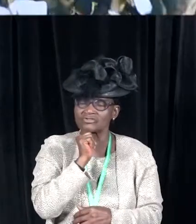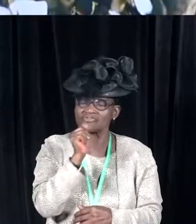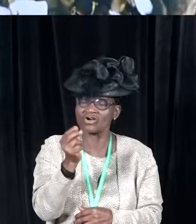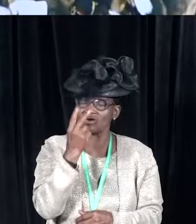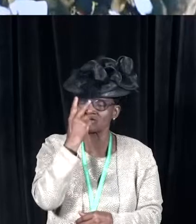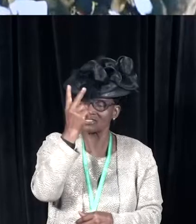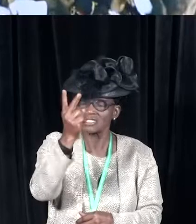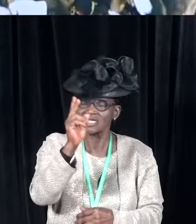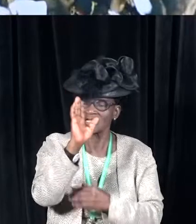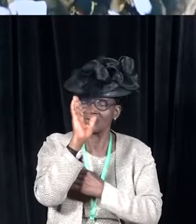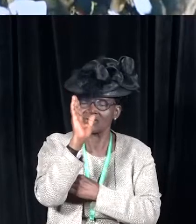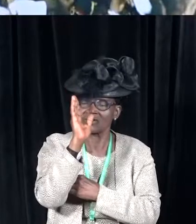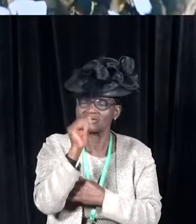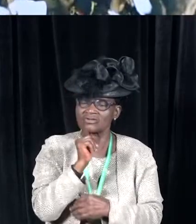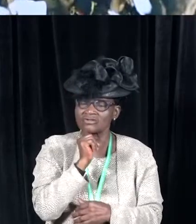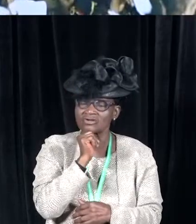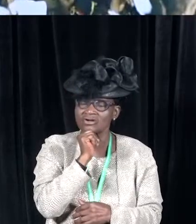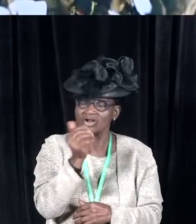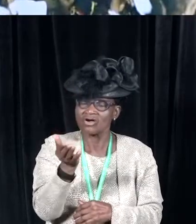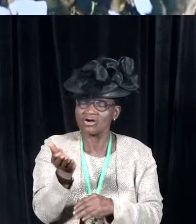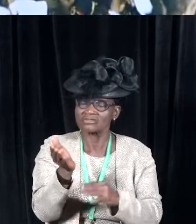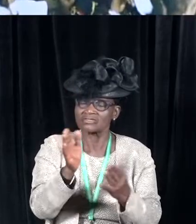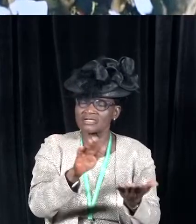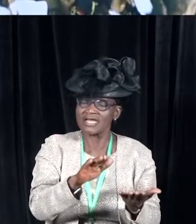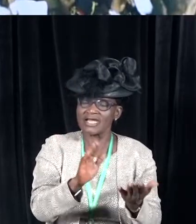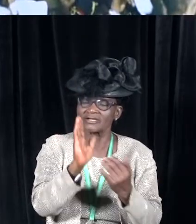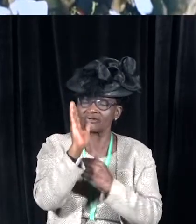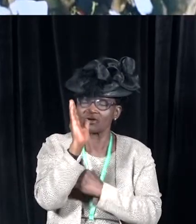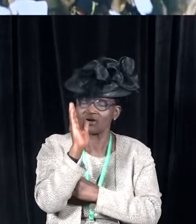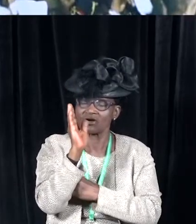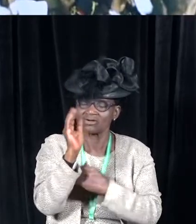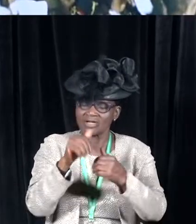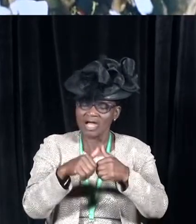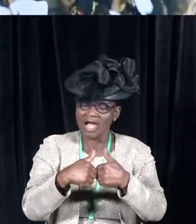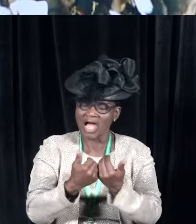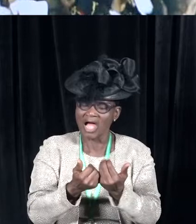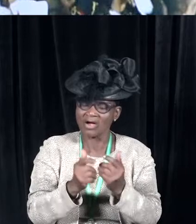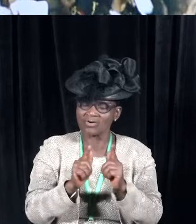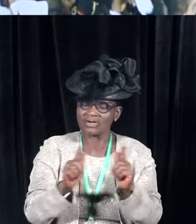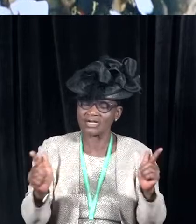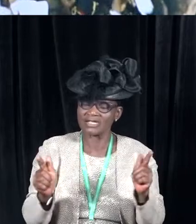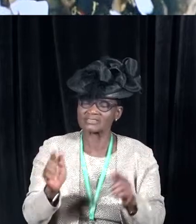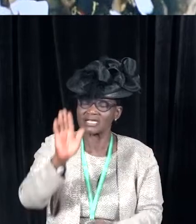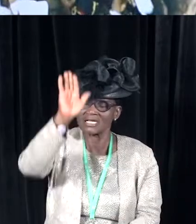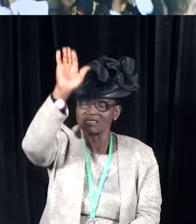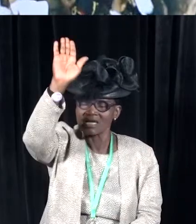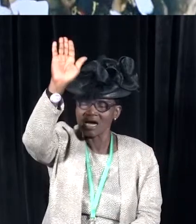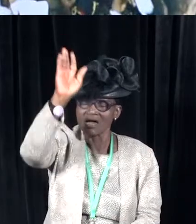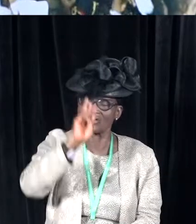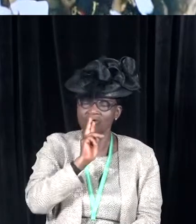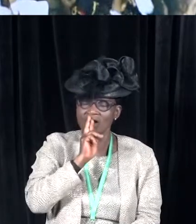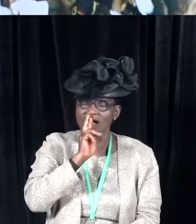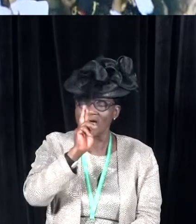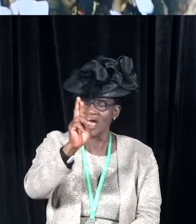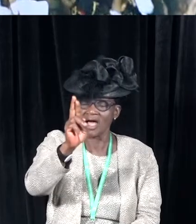immortal God, how great thou art. Father, you are the Almighty.